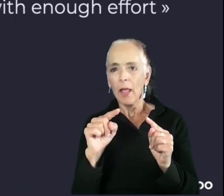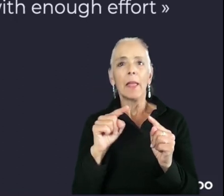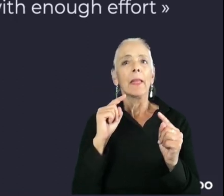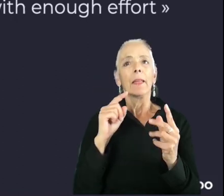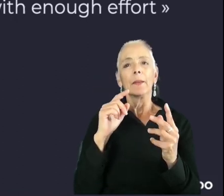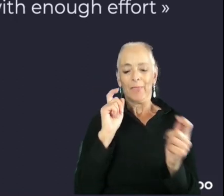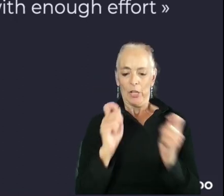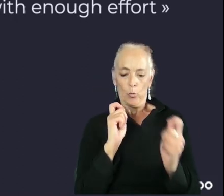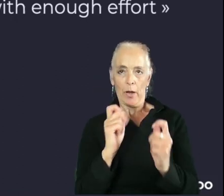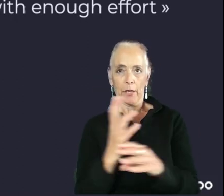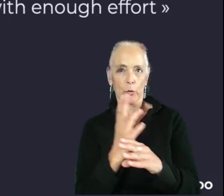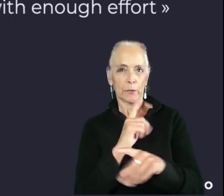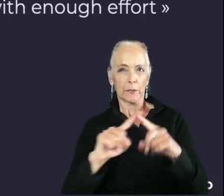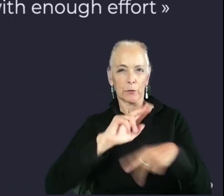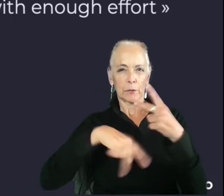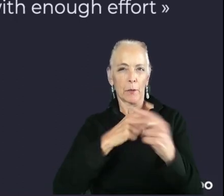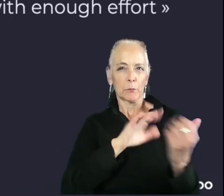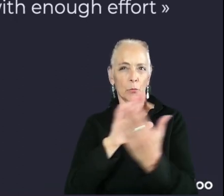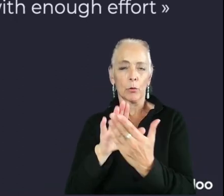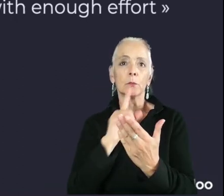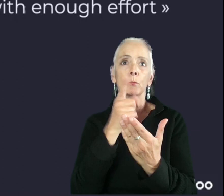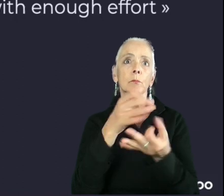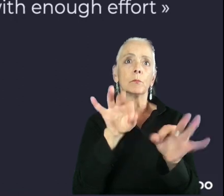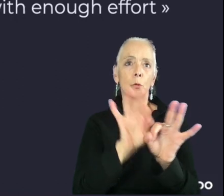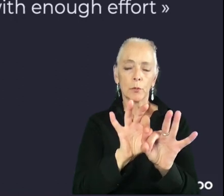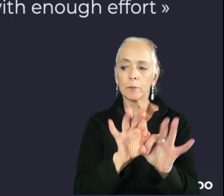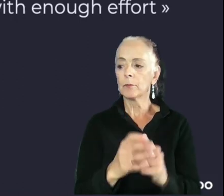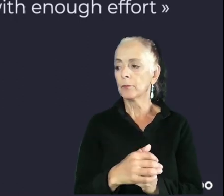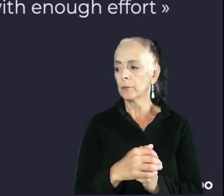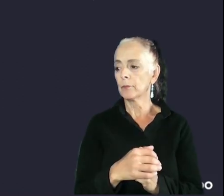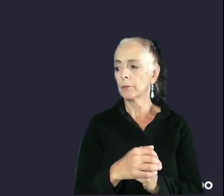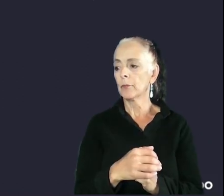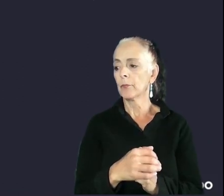using different types of approaches is so important.